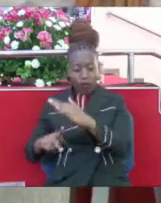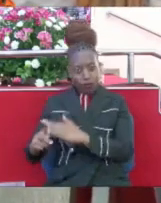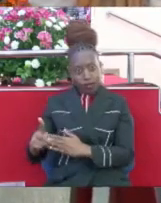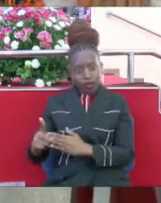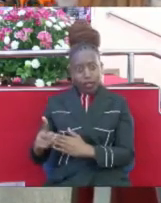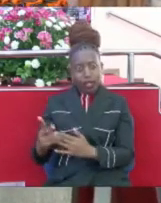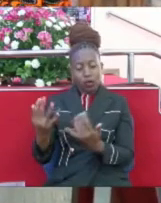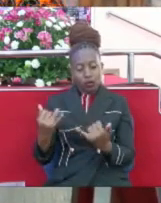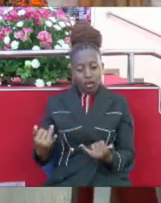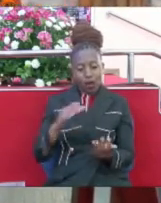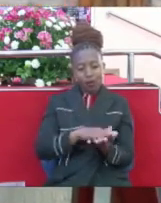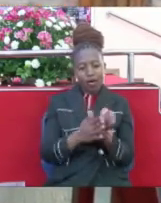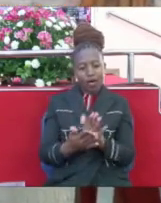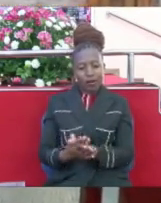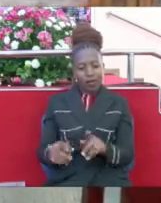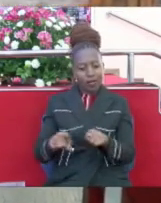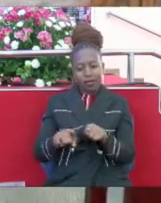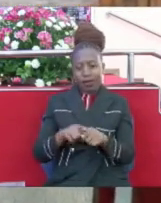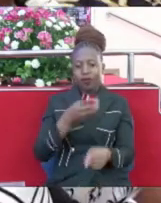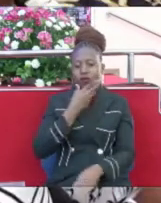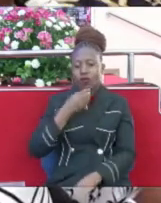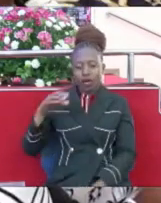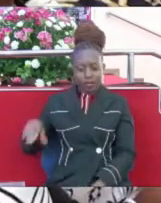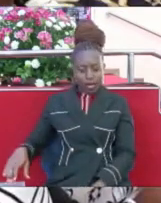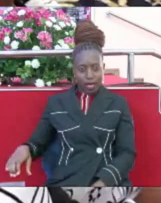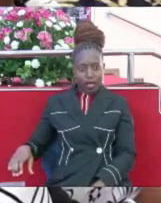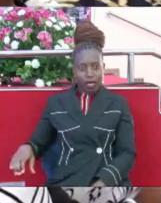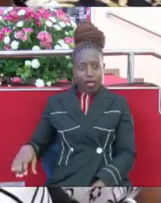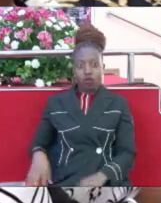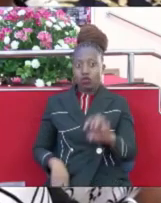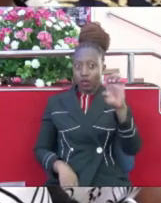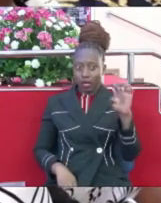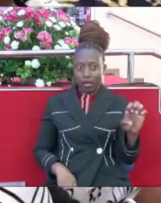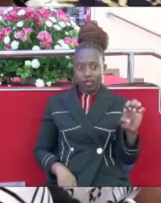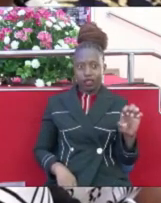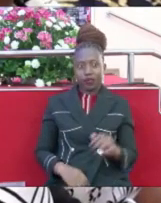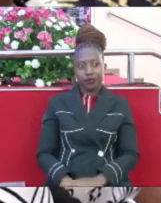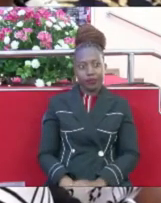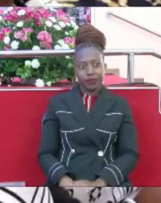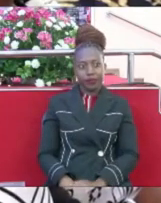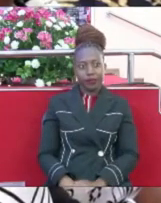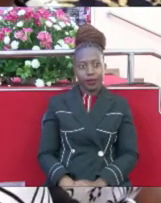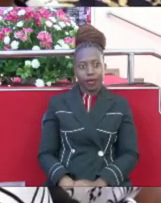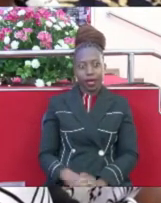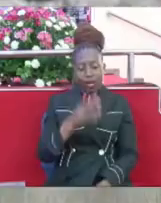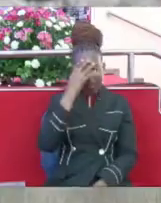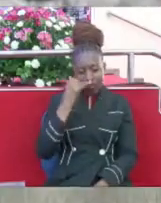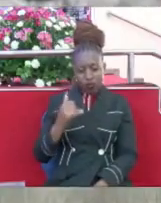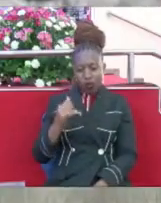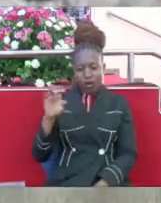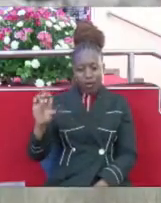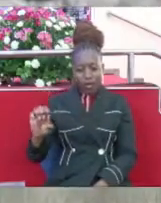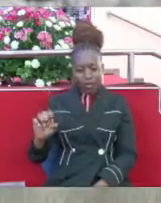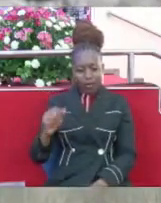to Elijah. Kwamba amefunikwa na yule nabii, kwamba alikuwa anachukuliwa yeye awe kama mmoja wao. And that is why he ran to